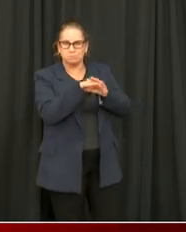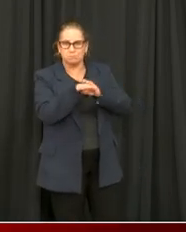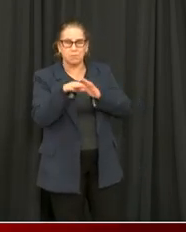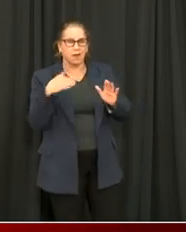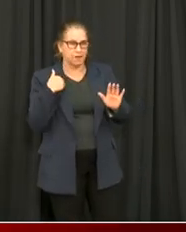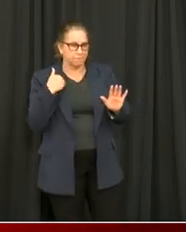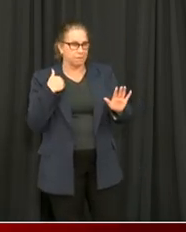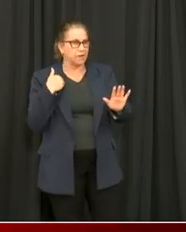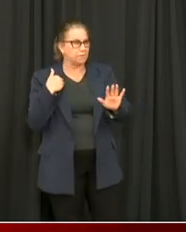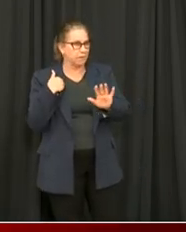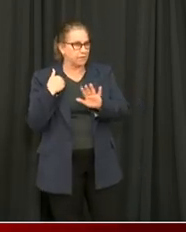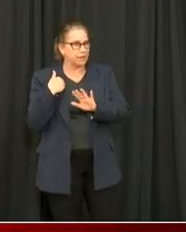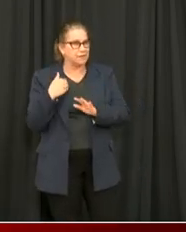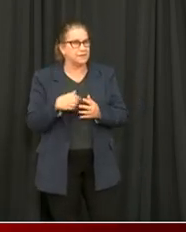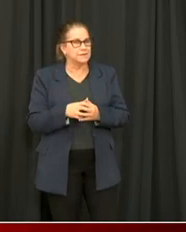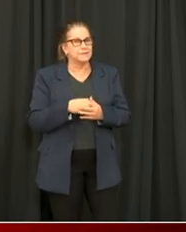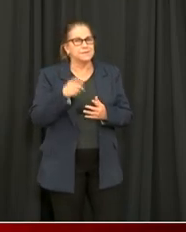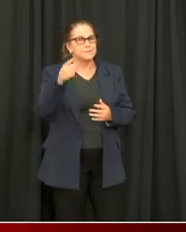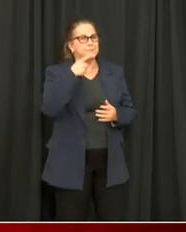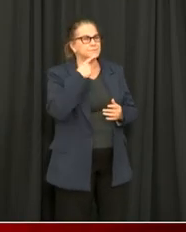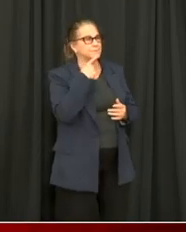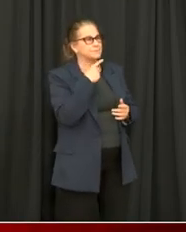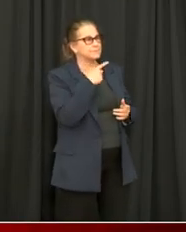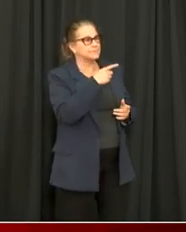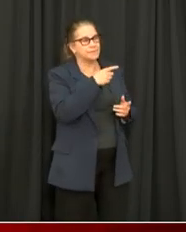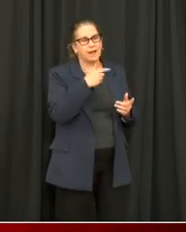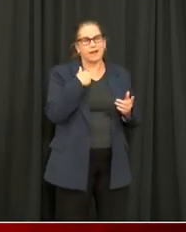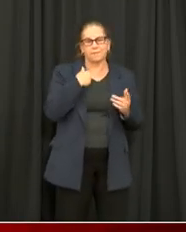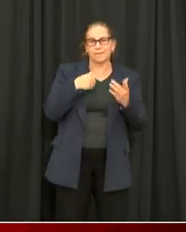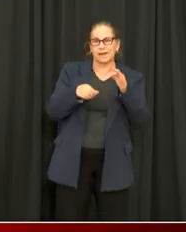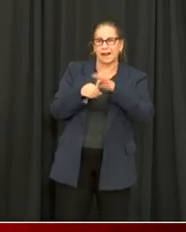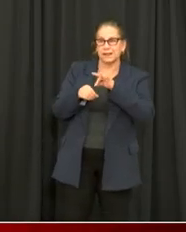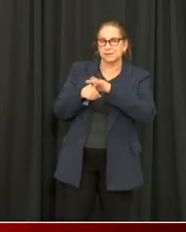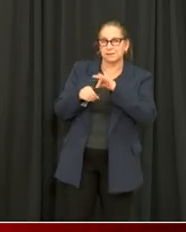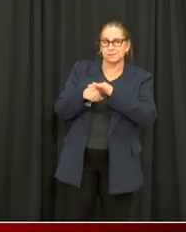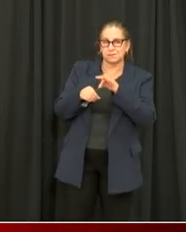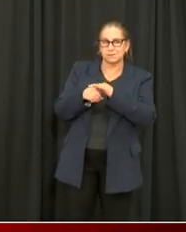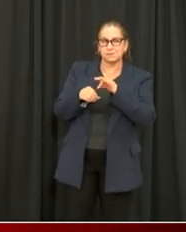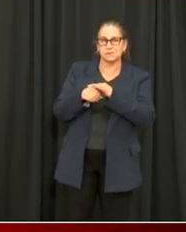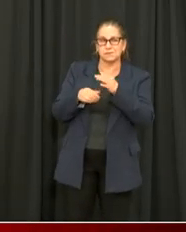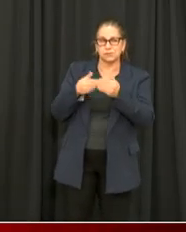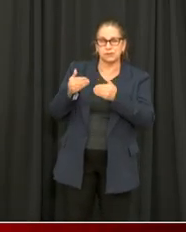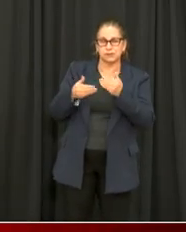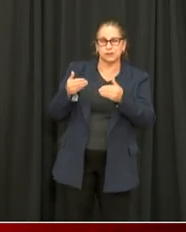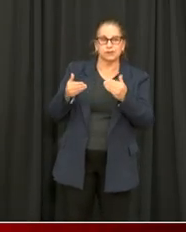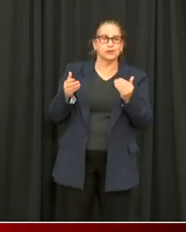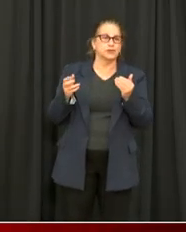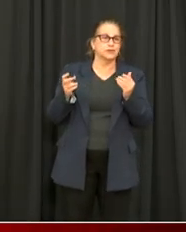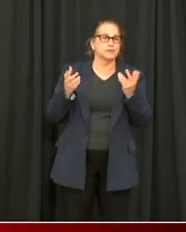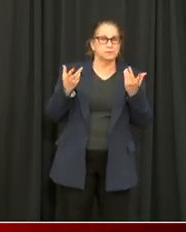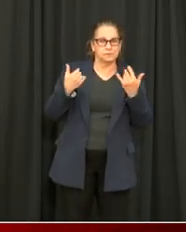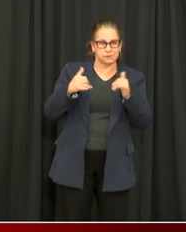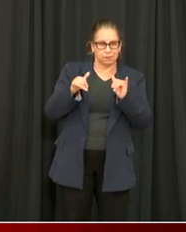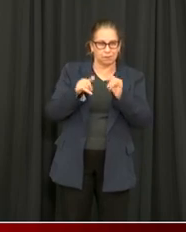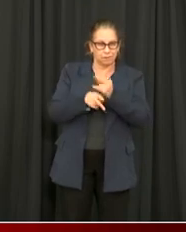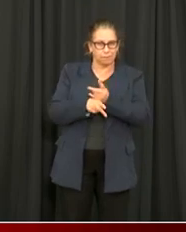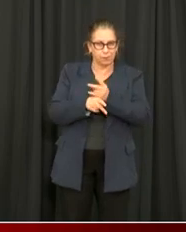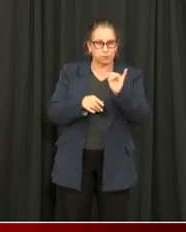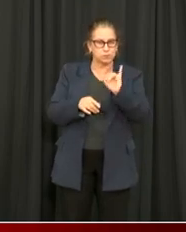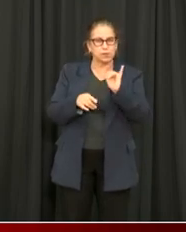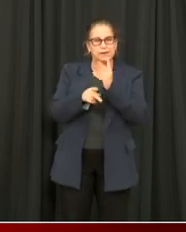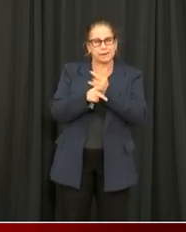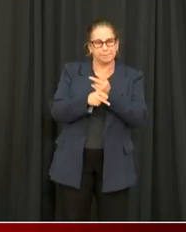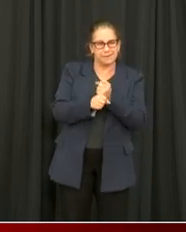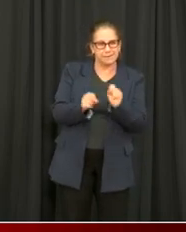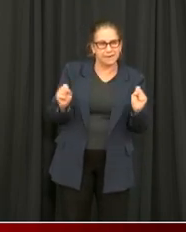elective procedures. We're still at the hospital capacity where we need to be. That's with normal